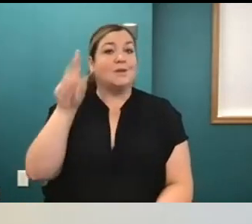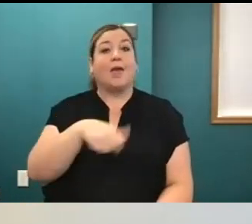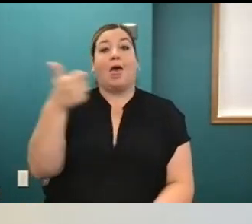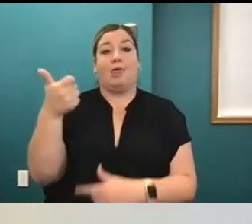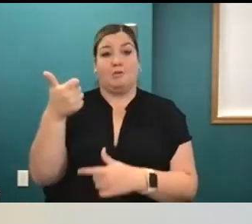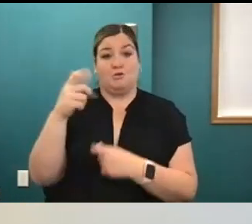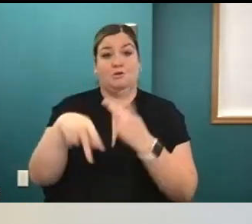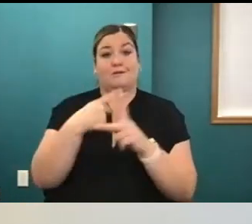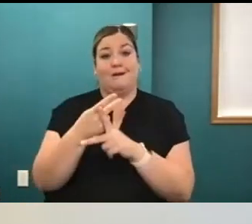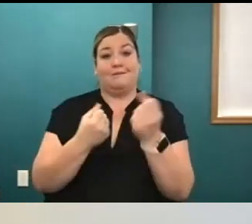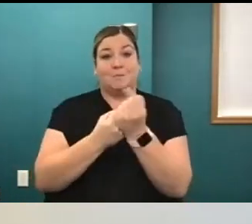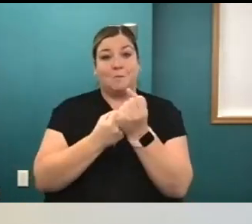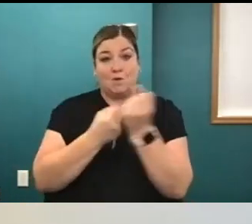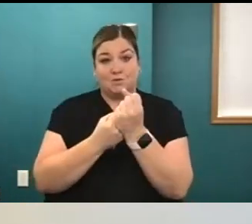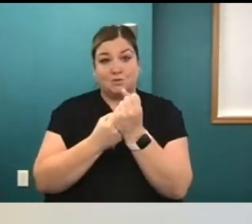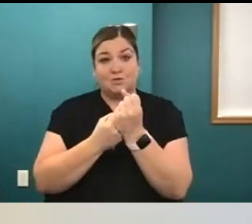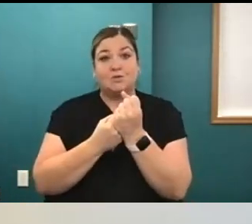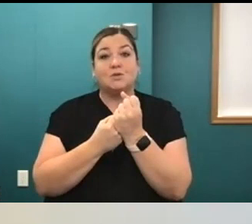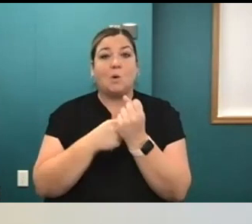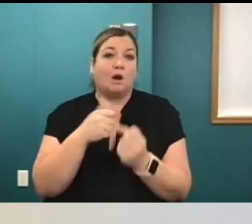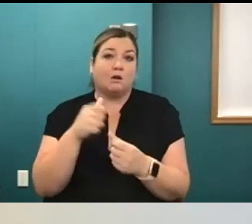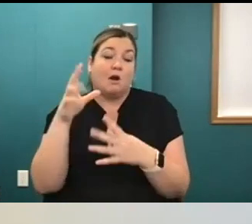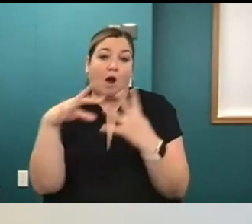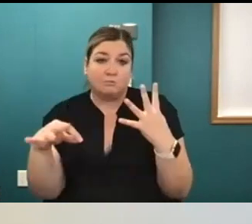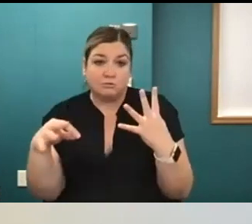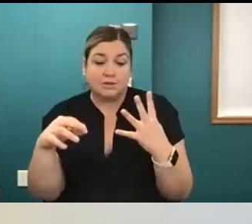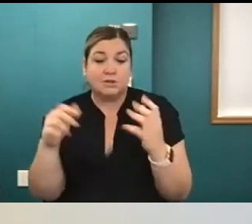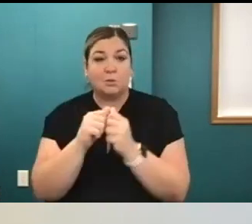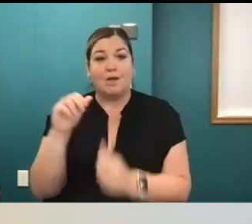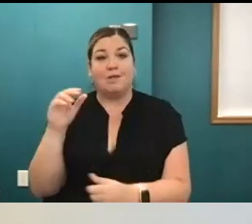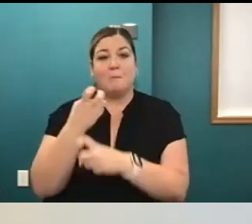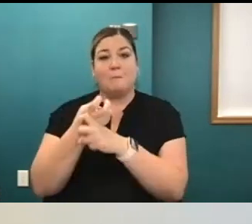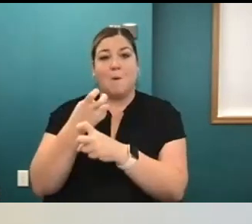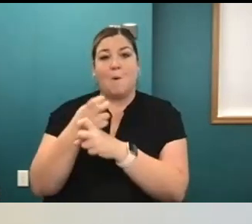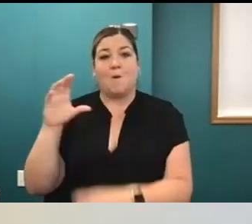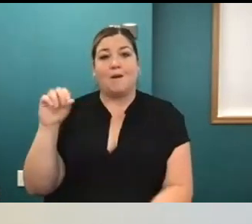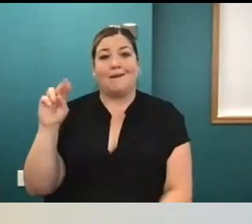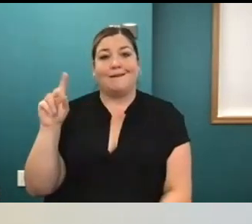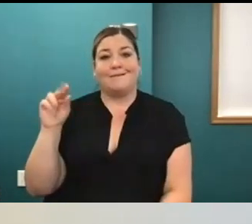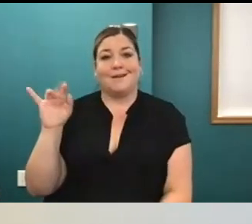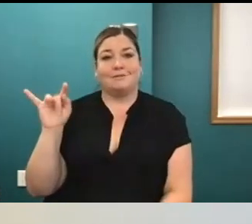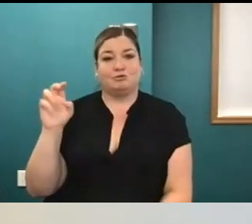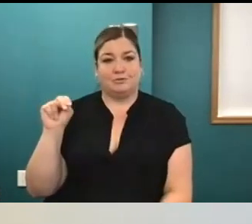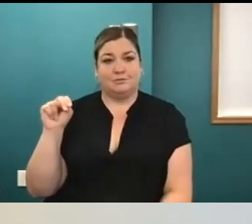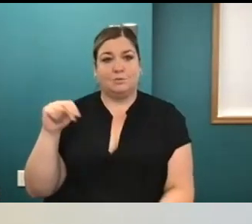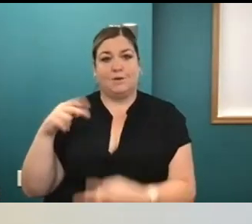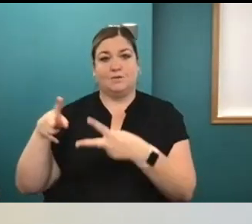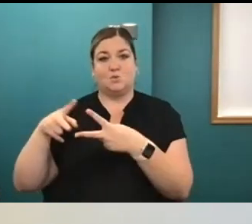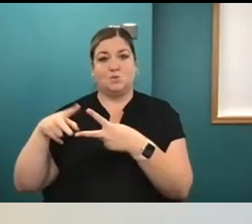of support or, aided options that you can have through bone conduction. We have 2 different devices that we